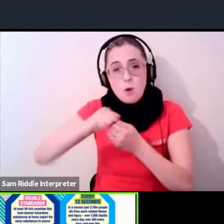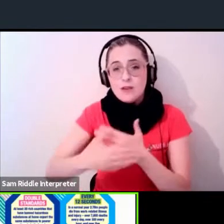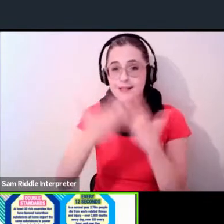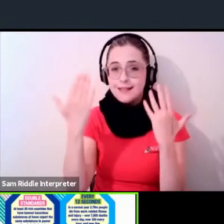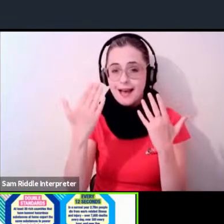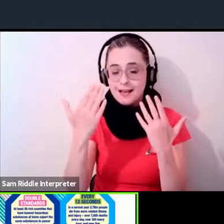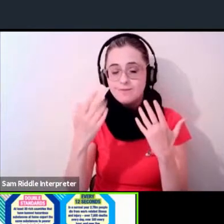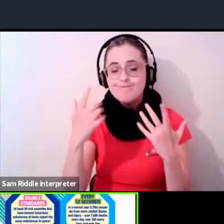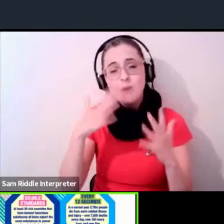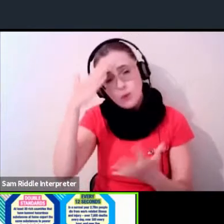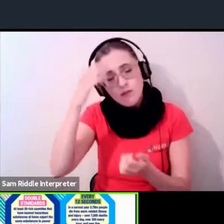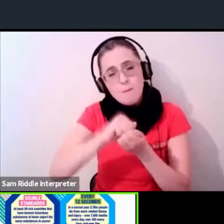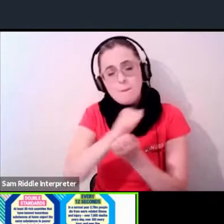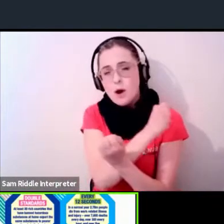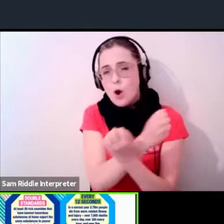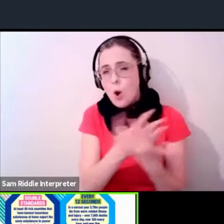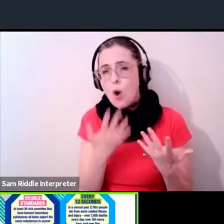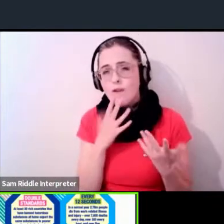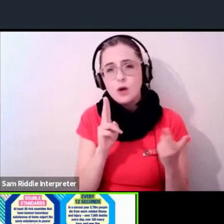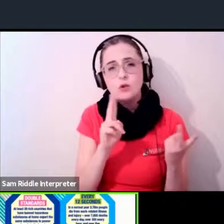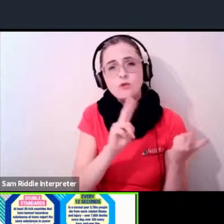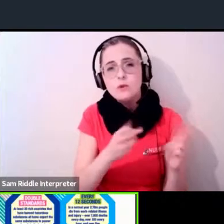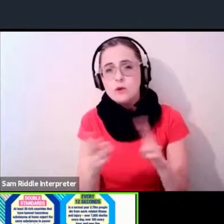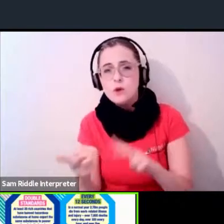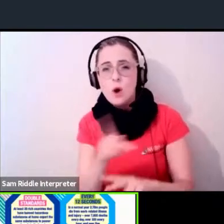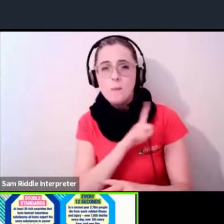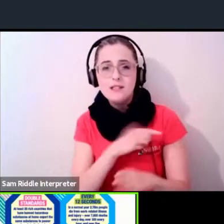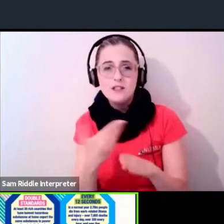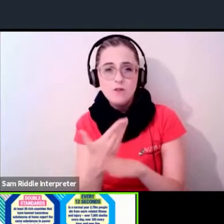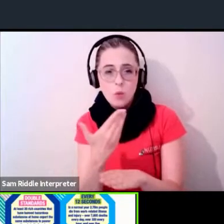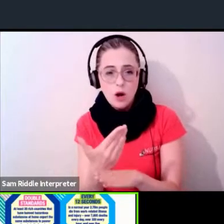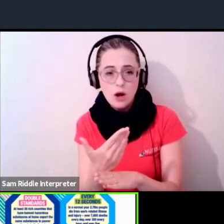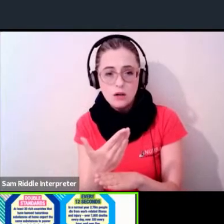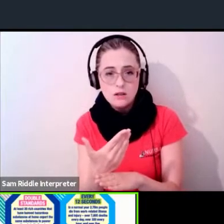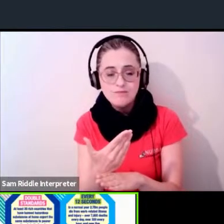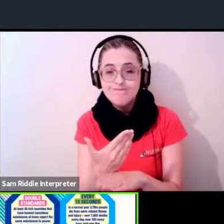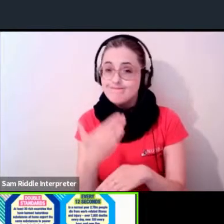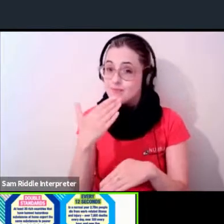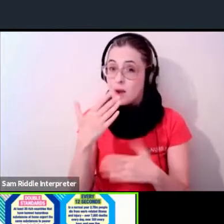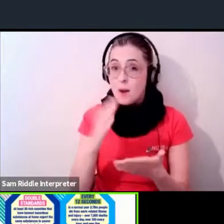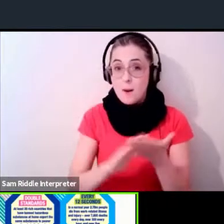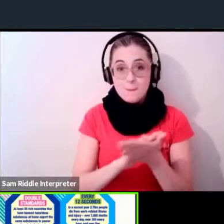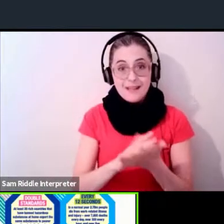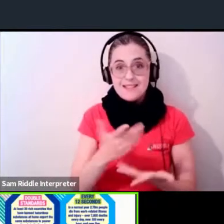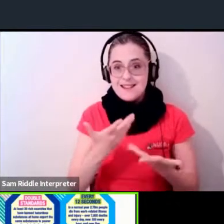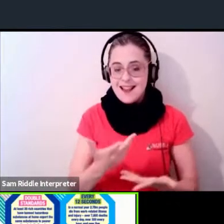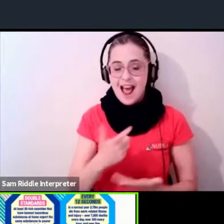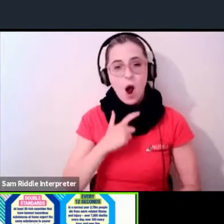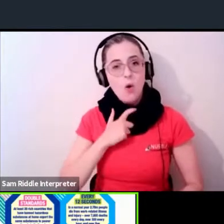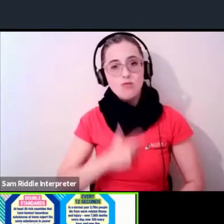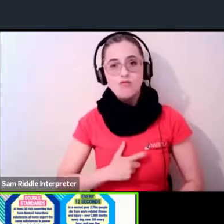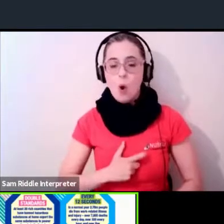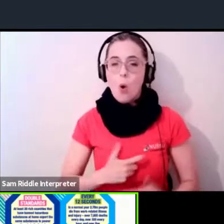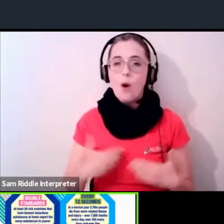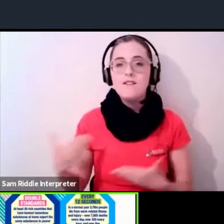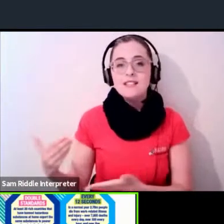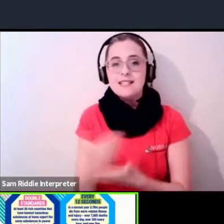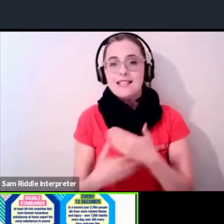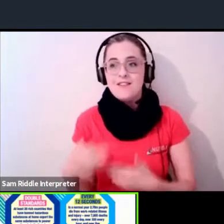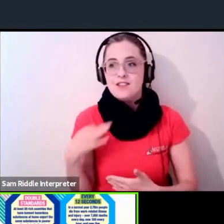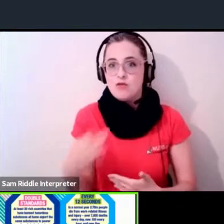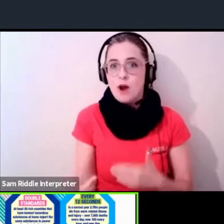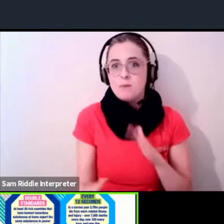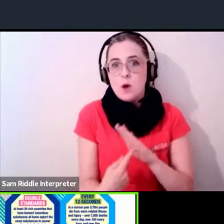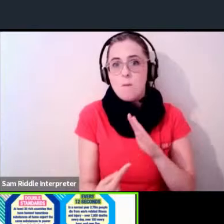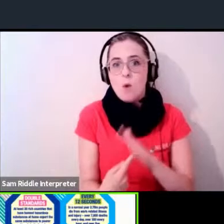when we remember all those who've been killed because of work, and never has the role of safety reps been more crucial than over the last 12